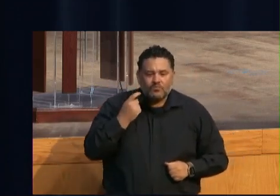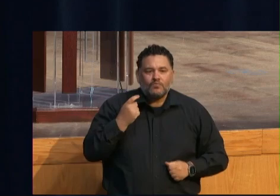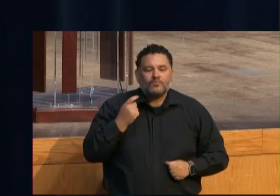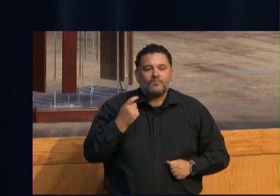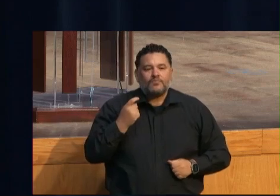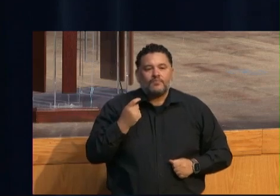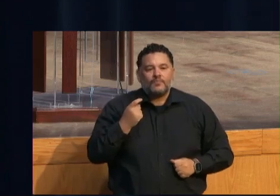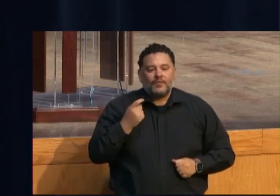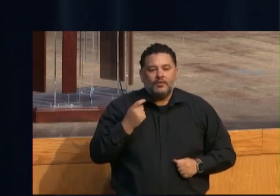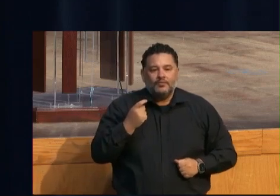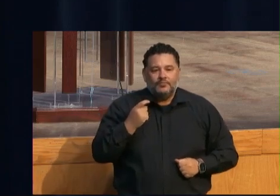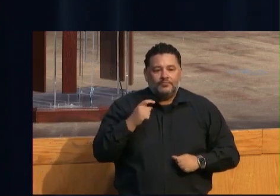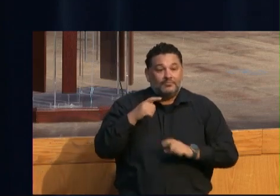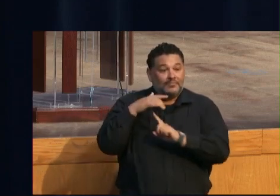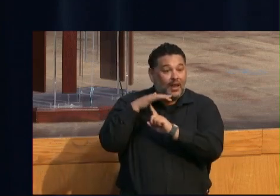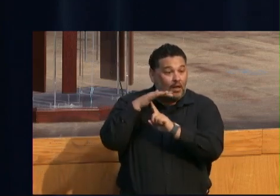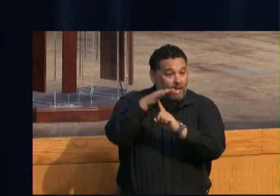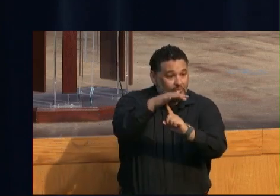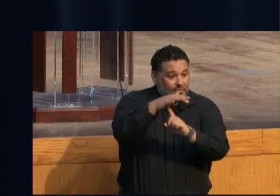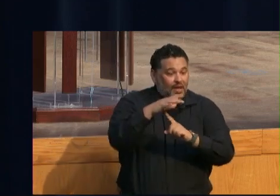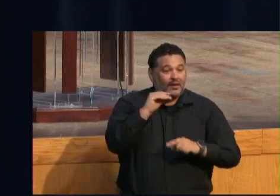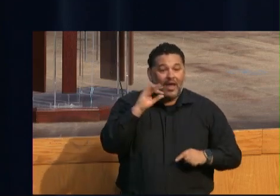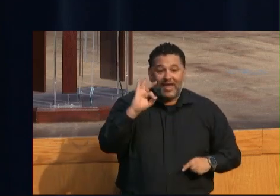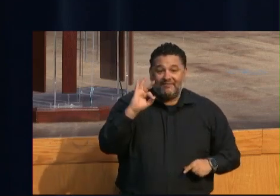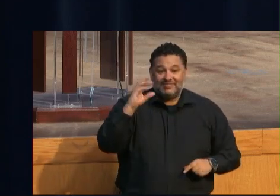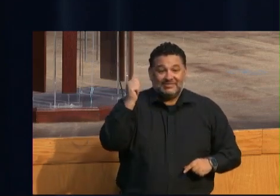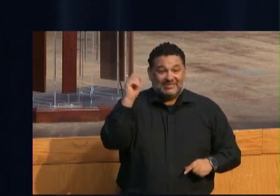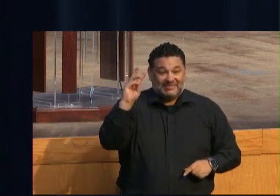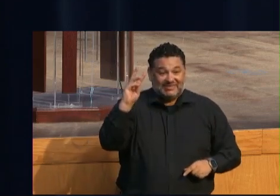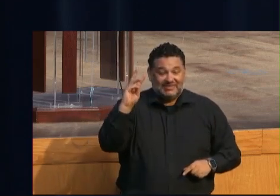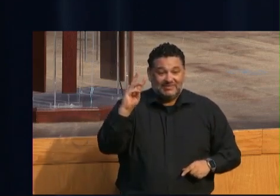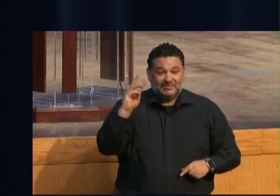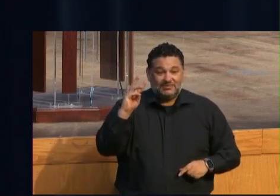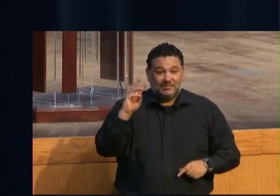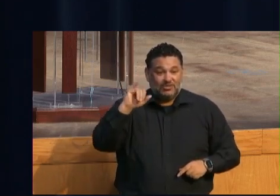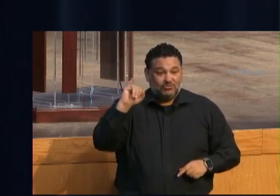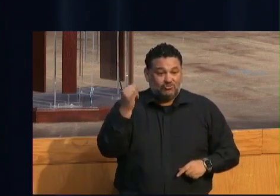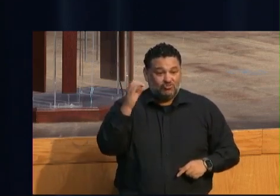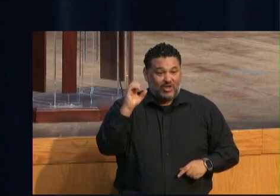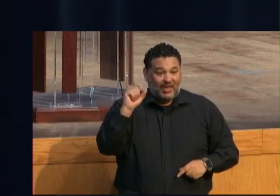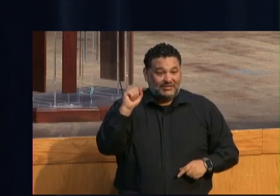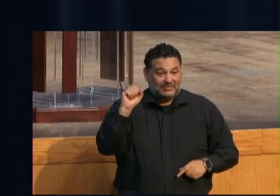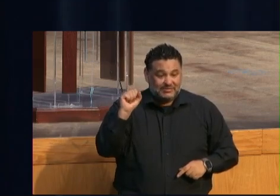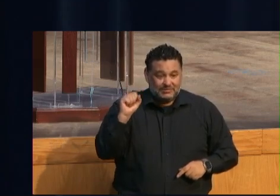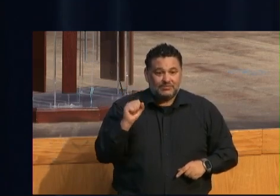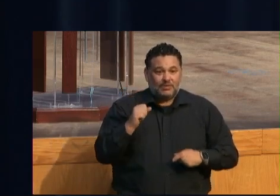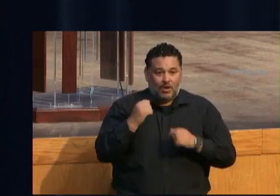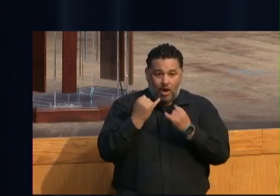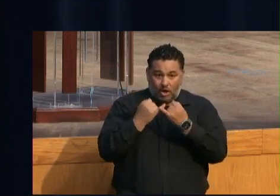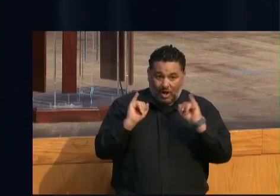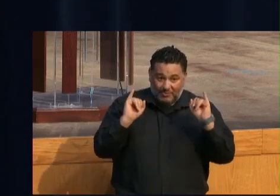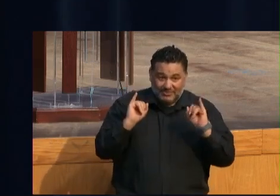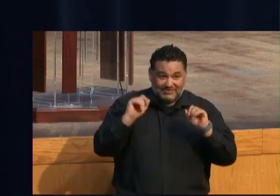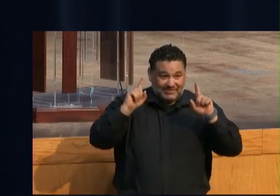is helicopters and F-16 jets. So they're doing autonomous testing with